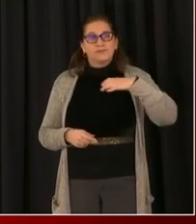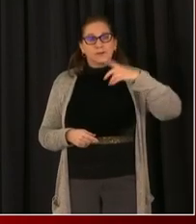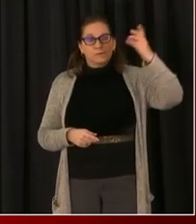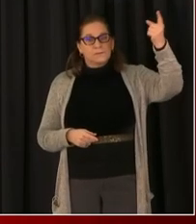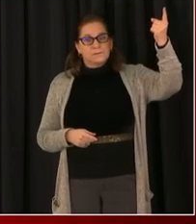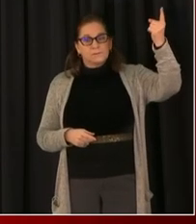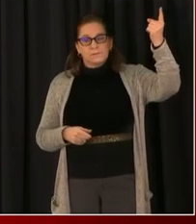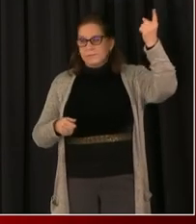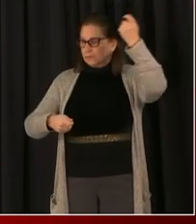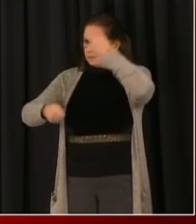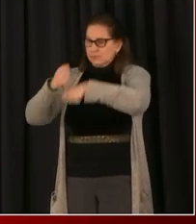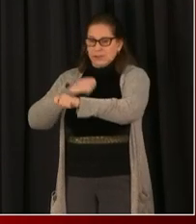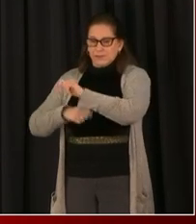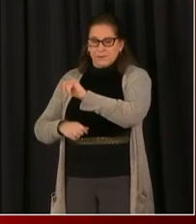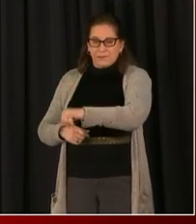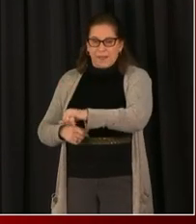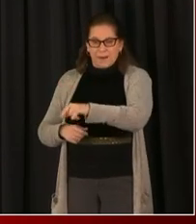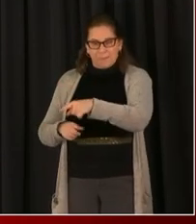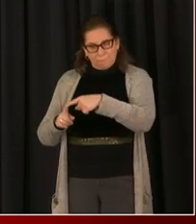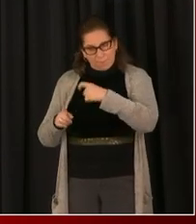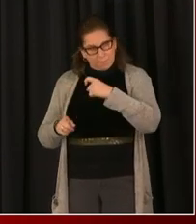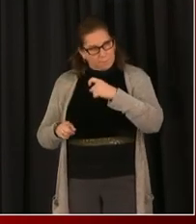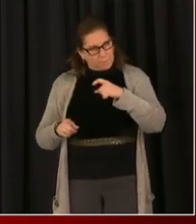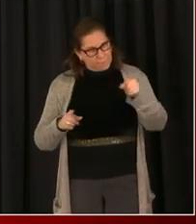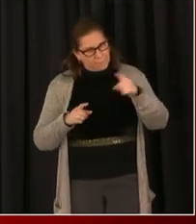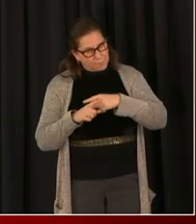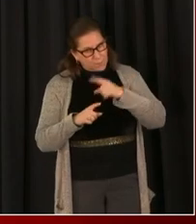this as part of the CARES Act funding.